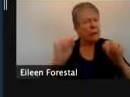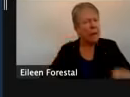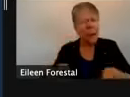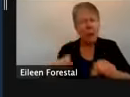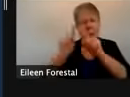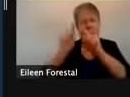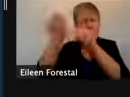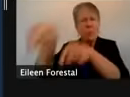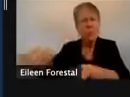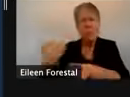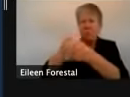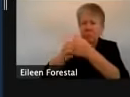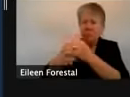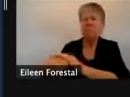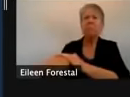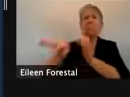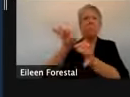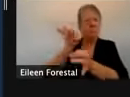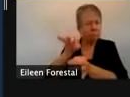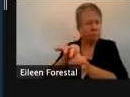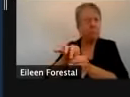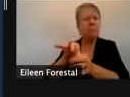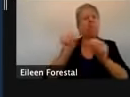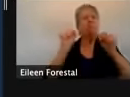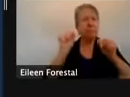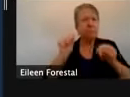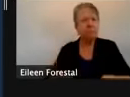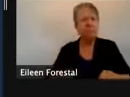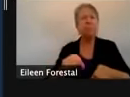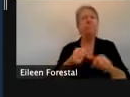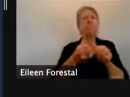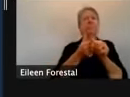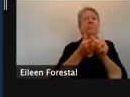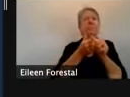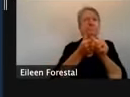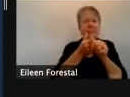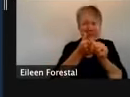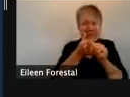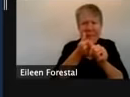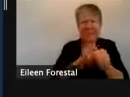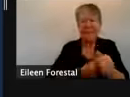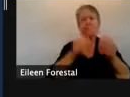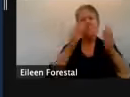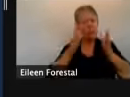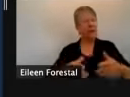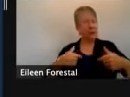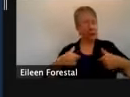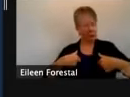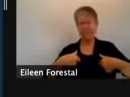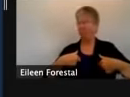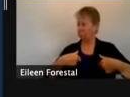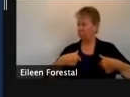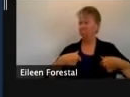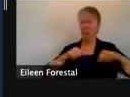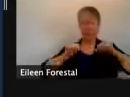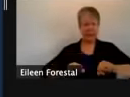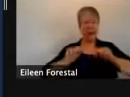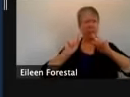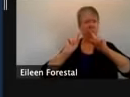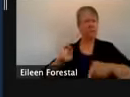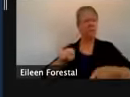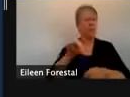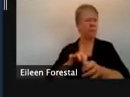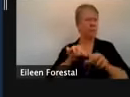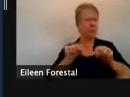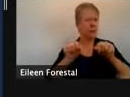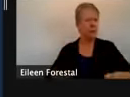it is likely, as I mentioned a few minutes ago, we will see the highest number of total votes cast in an election in our state's history. It